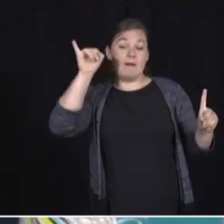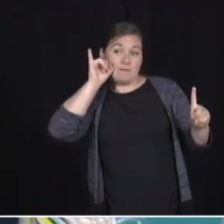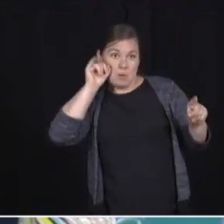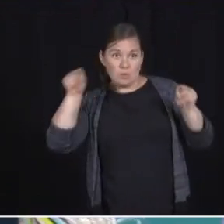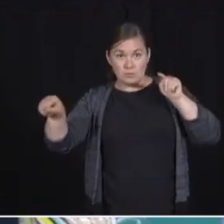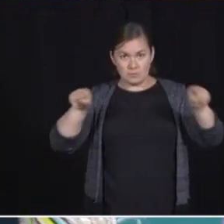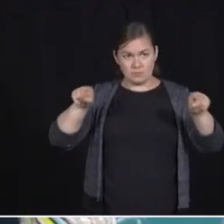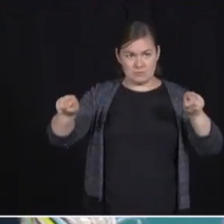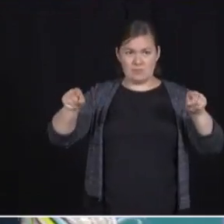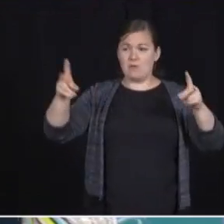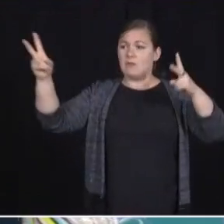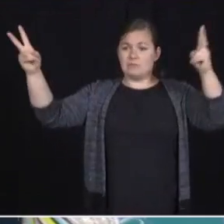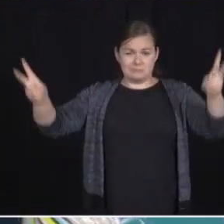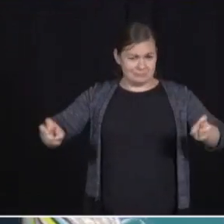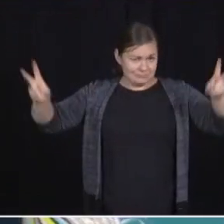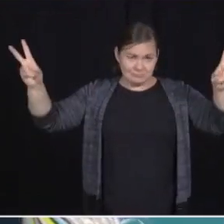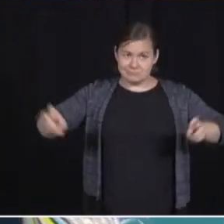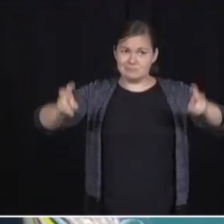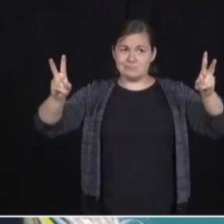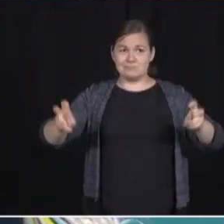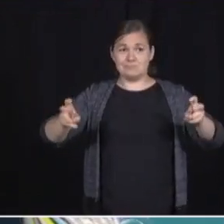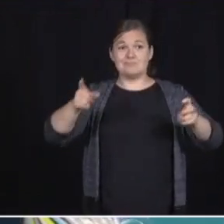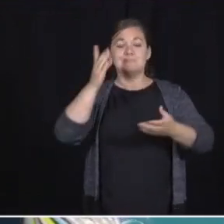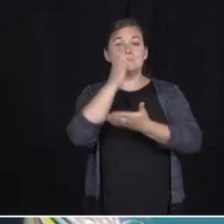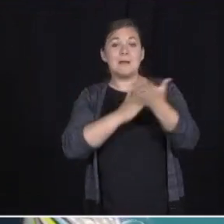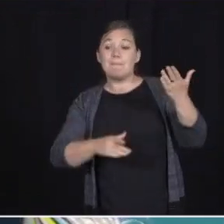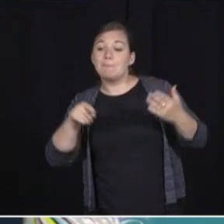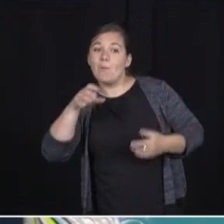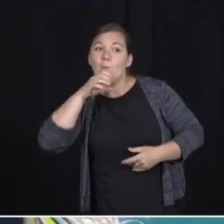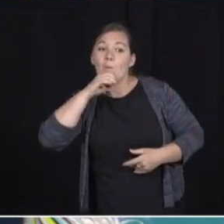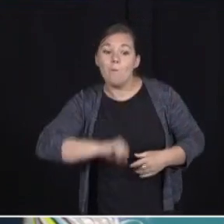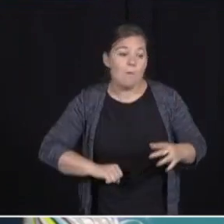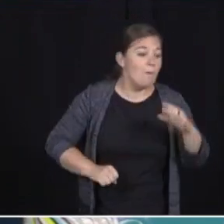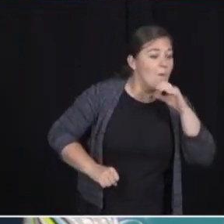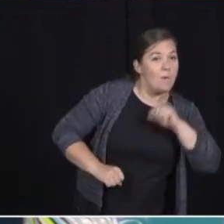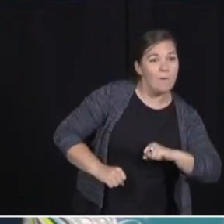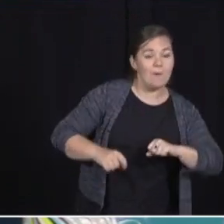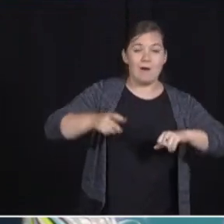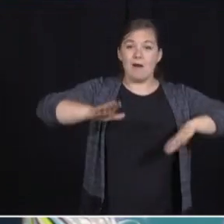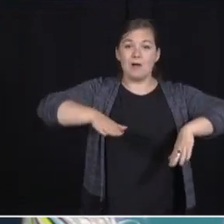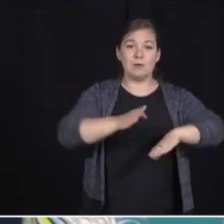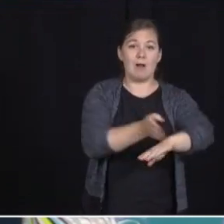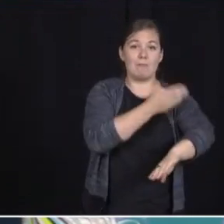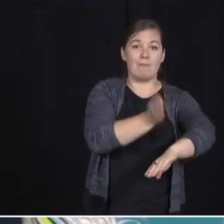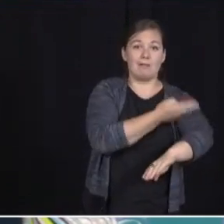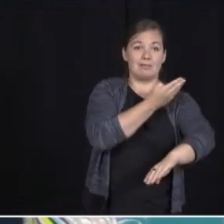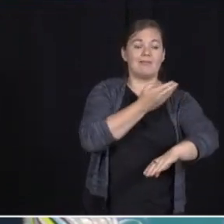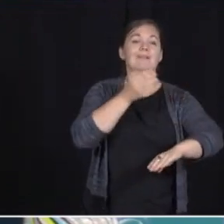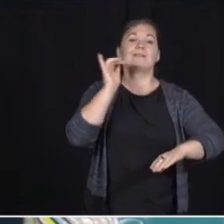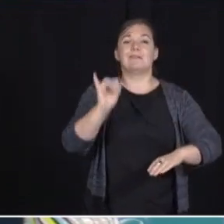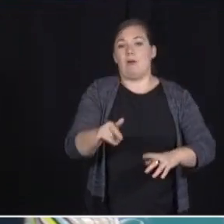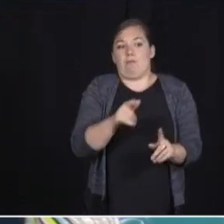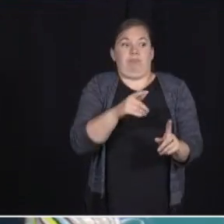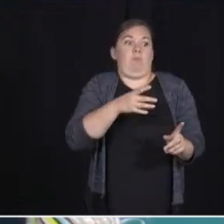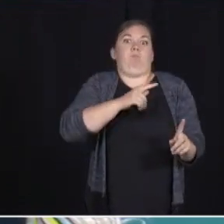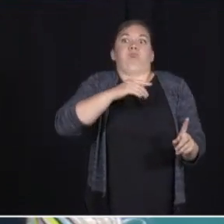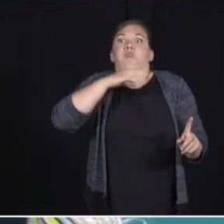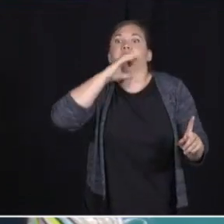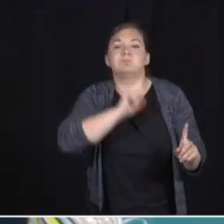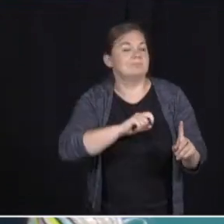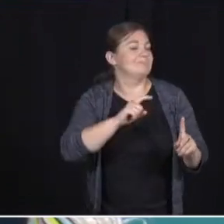and they've either not been updated or don't have the capability to be updated. But I want to leave